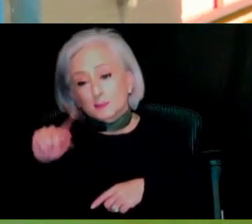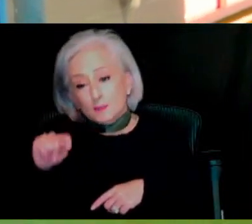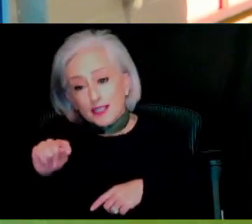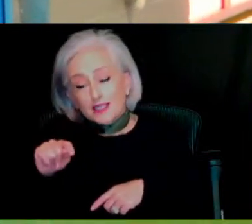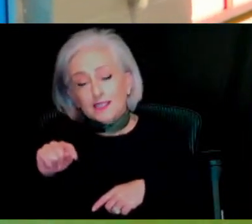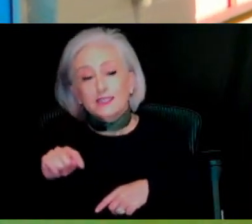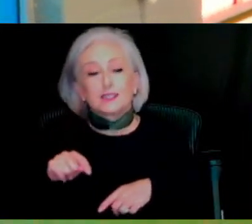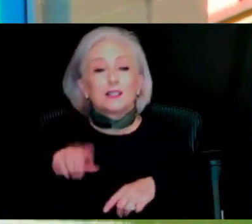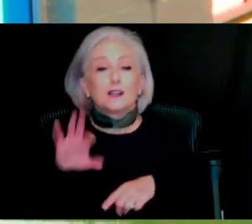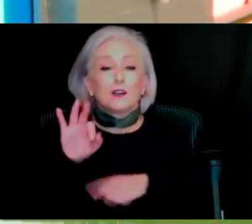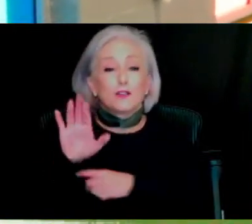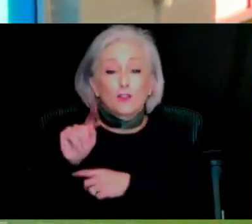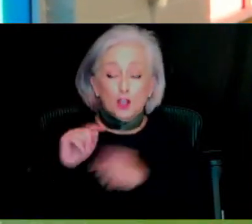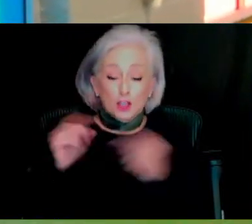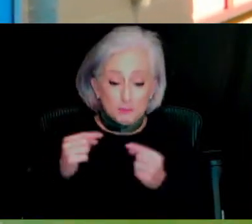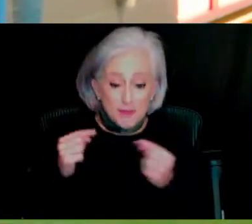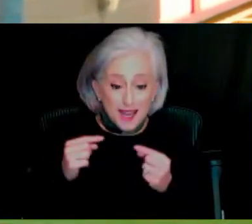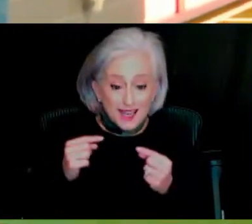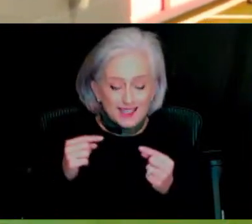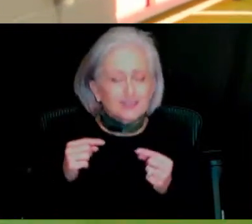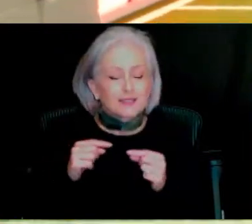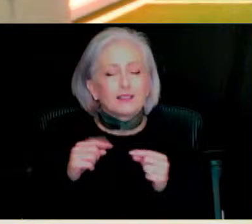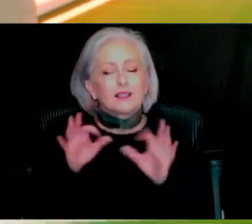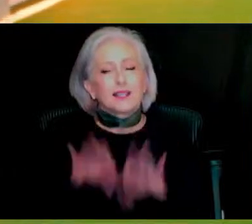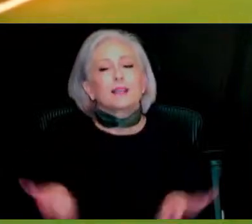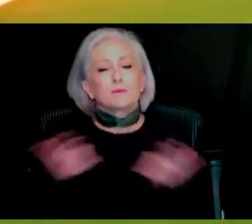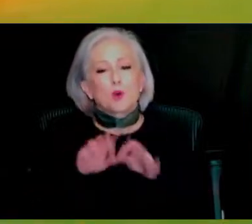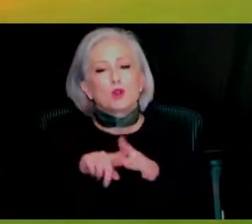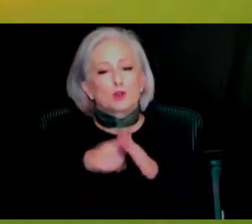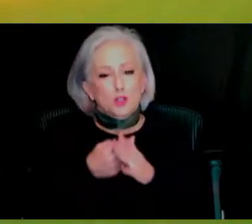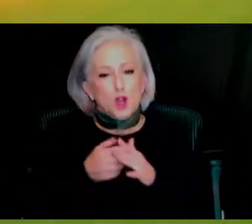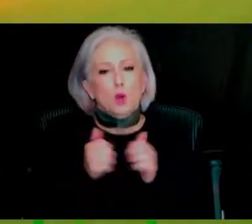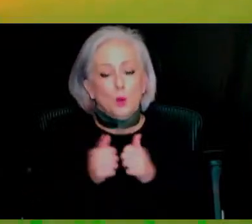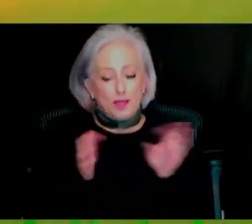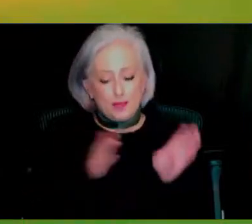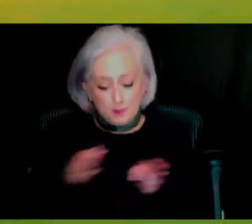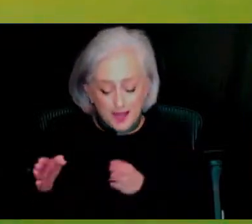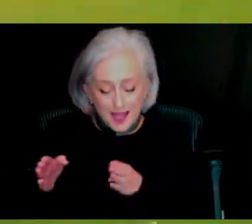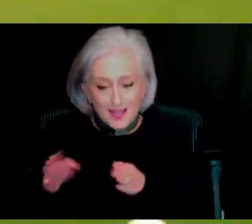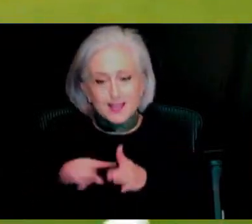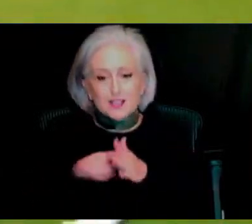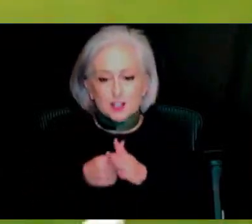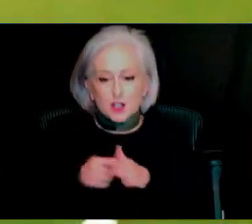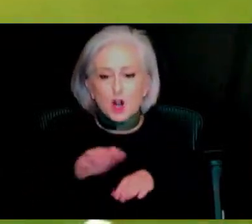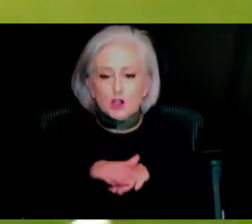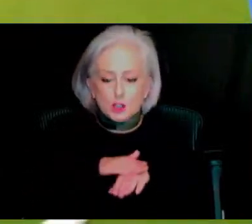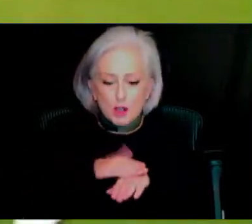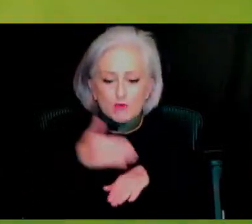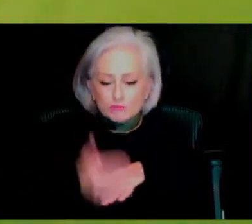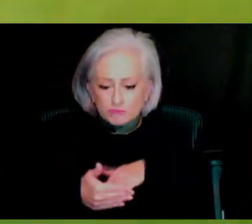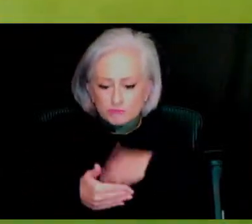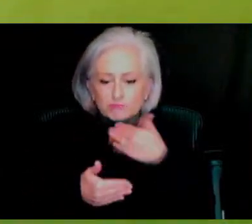start back progressively and to start back with a plan instead of just trying to go gung-ho from nothing to